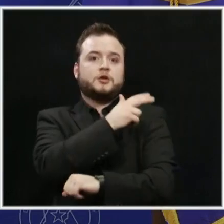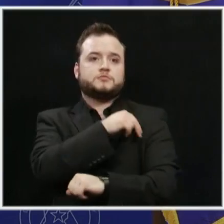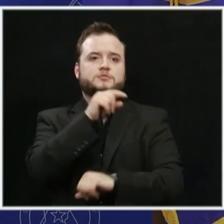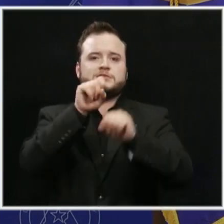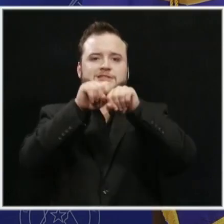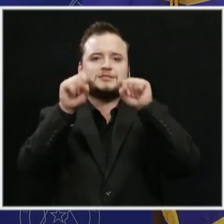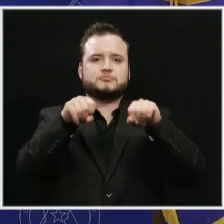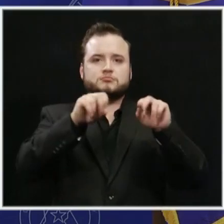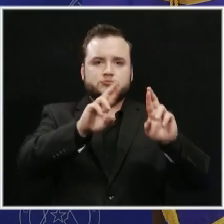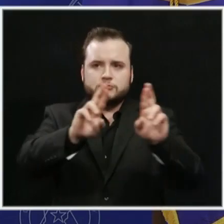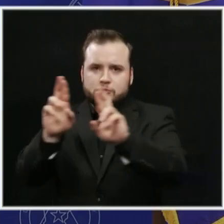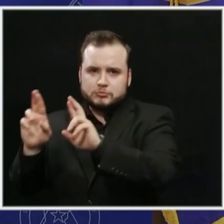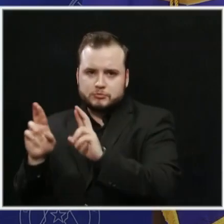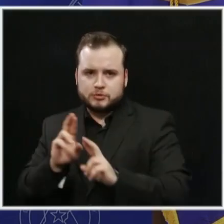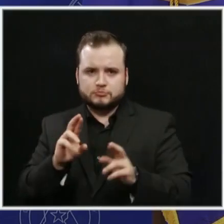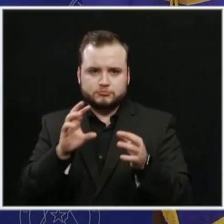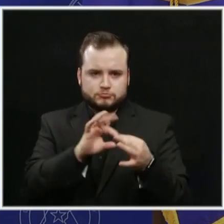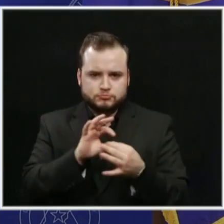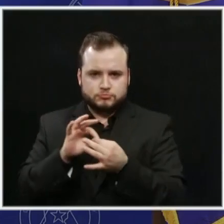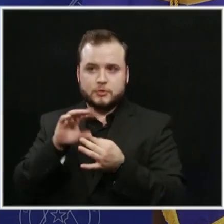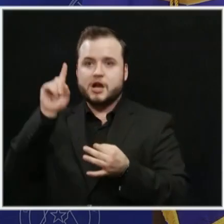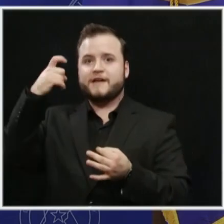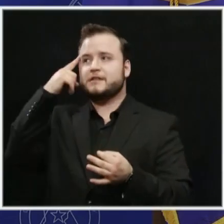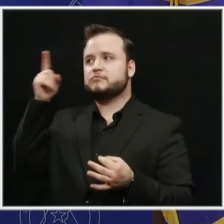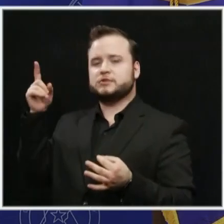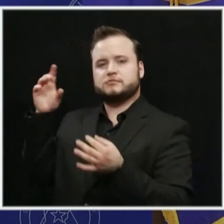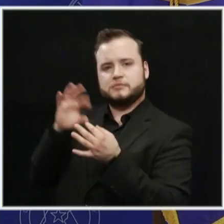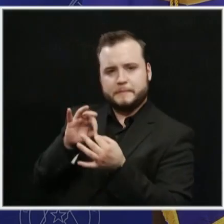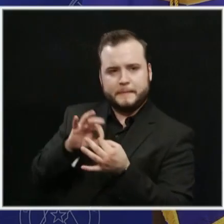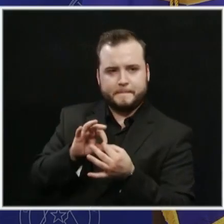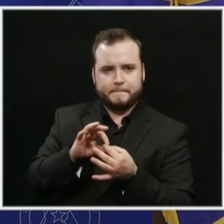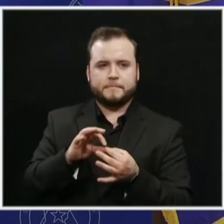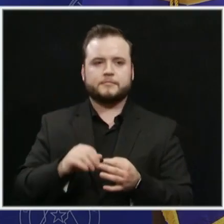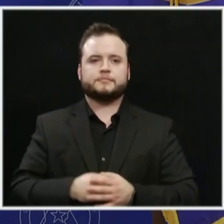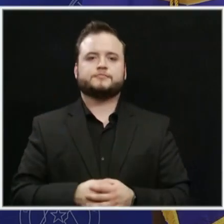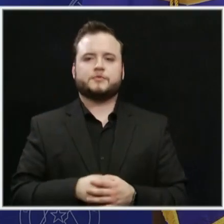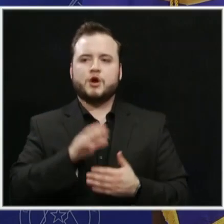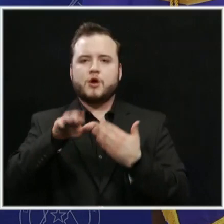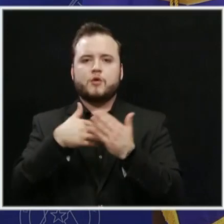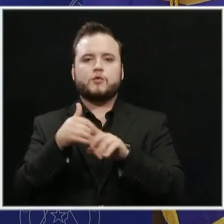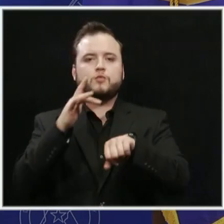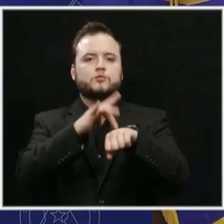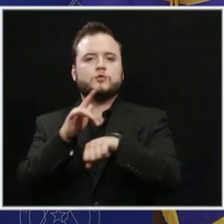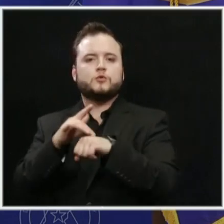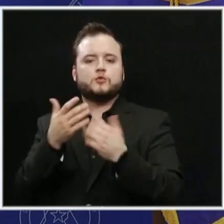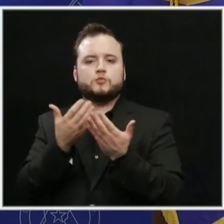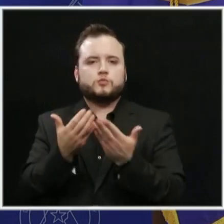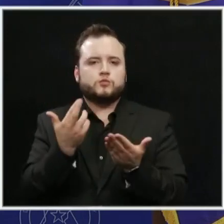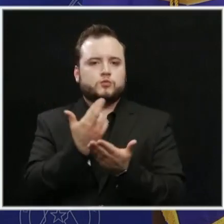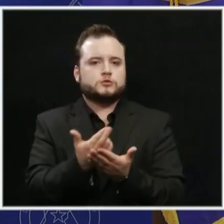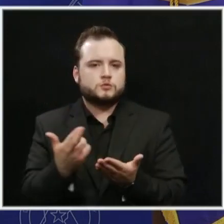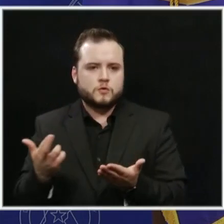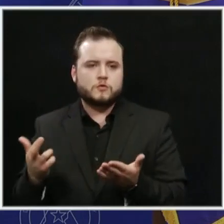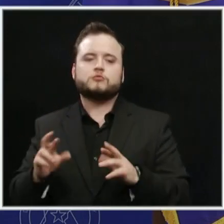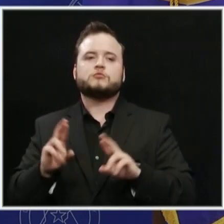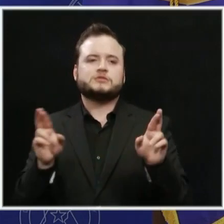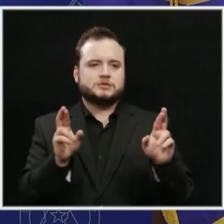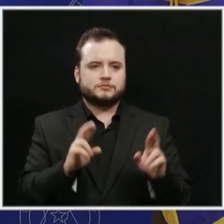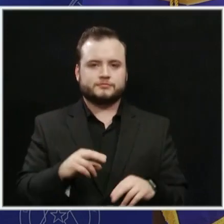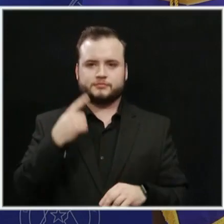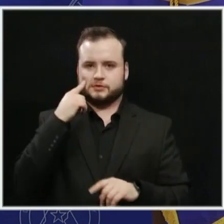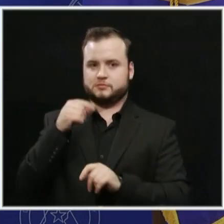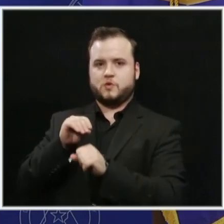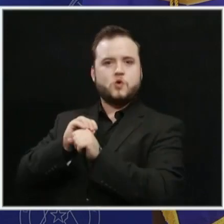right strategies and the right resources to bear as we prepare and see COVID-19 cases continue to rise in our communities and continue